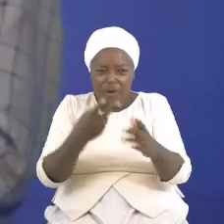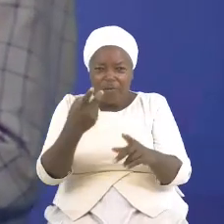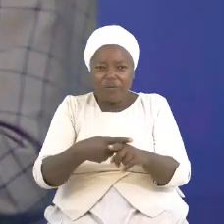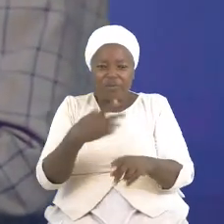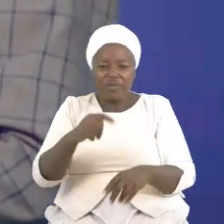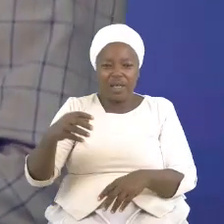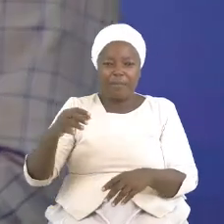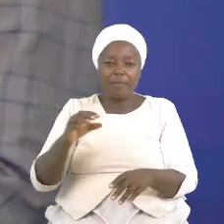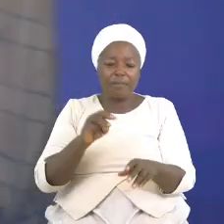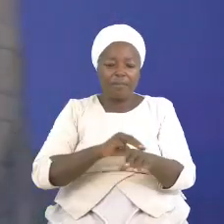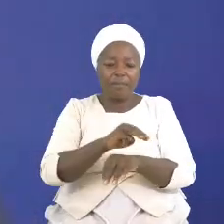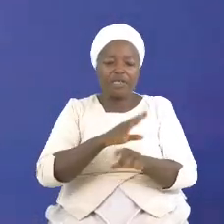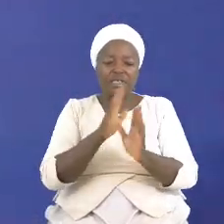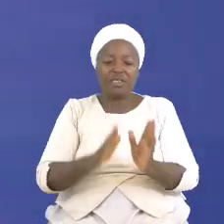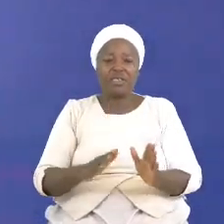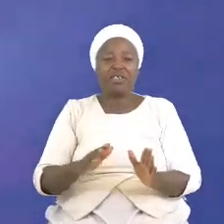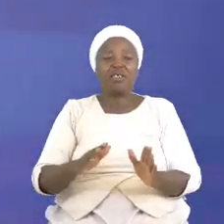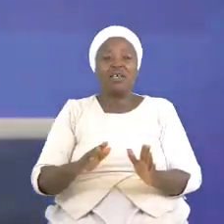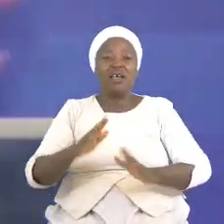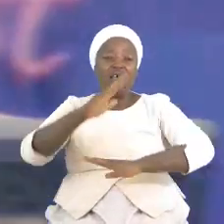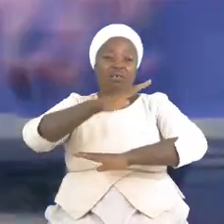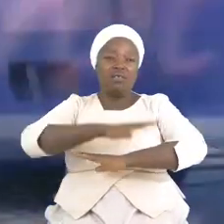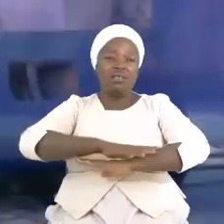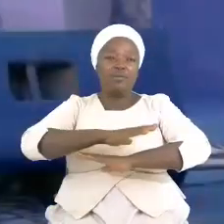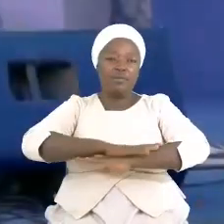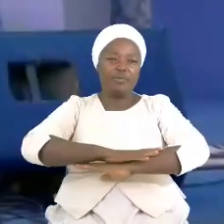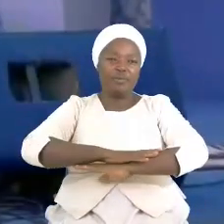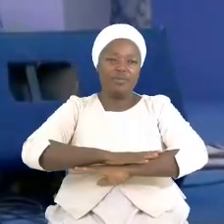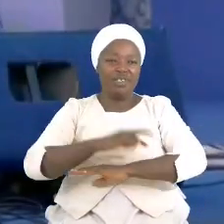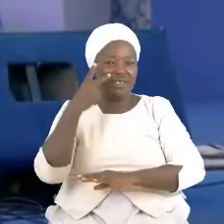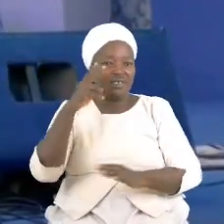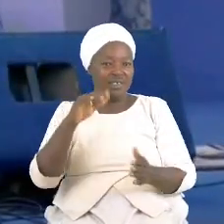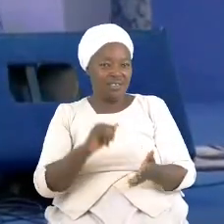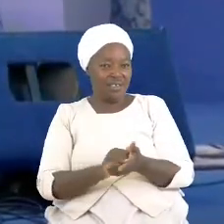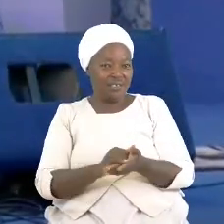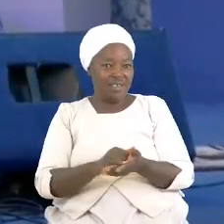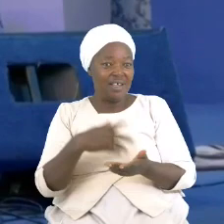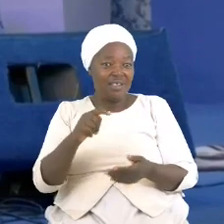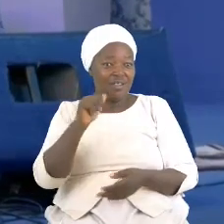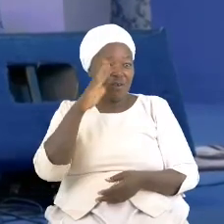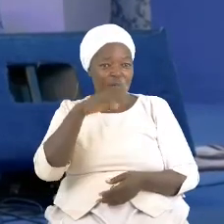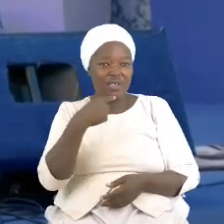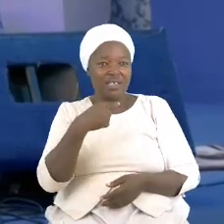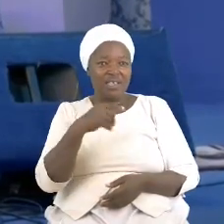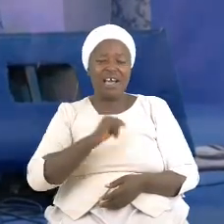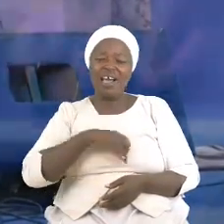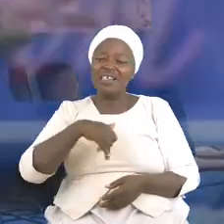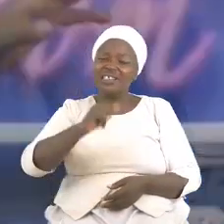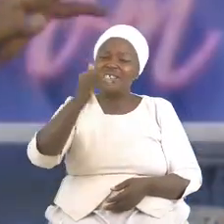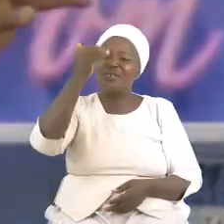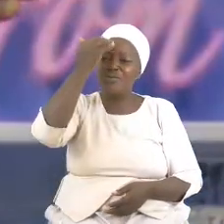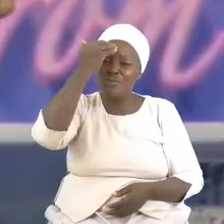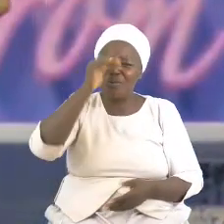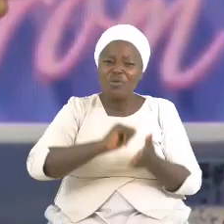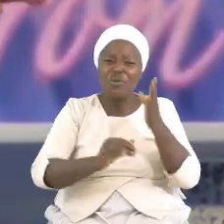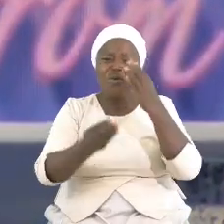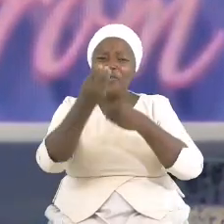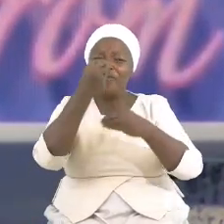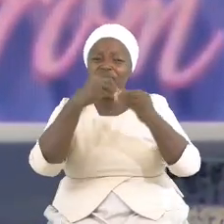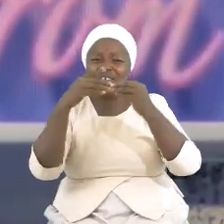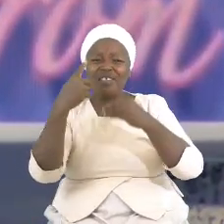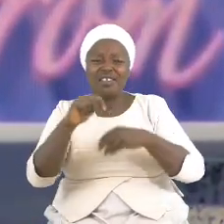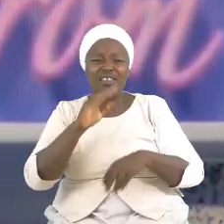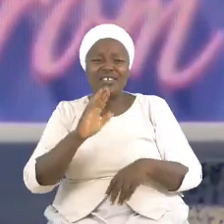table. Look at that. The woman said, I still know. You feed the children